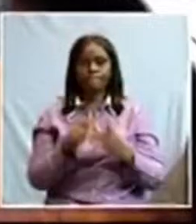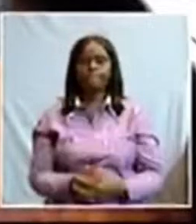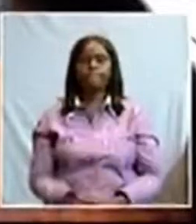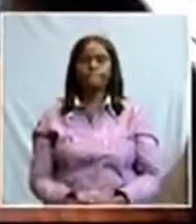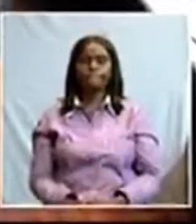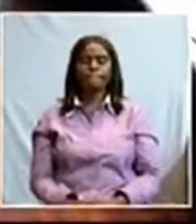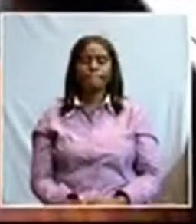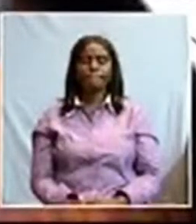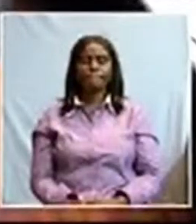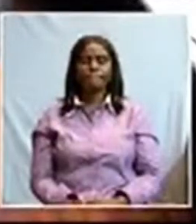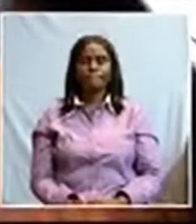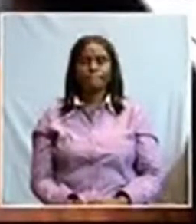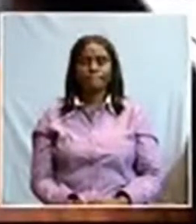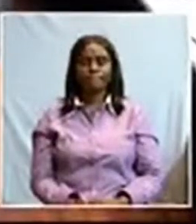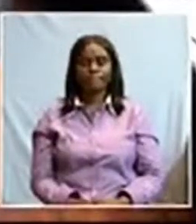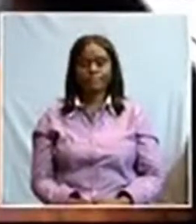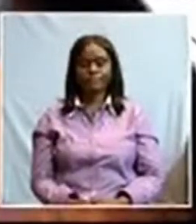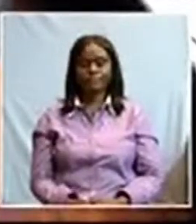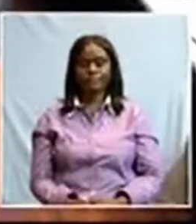Procurement?